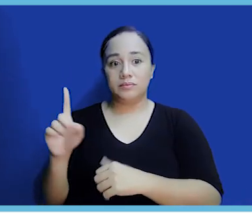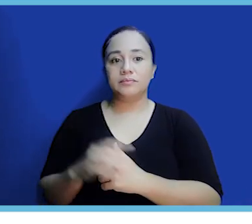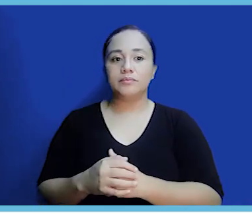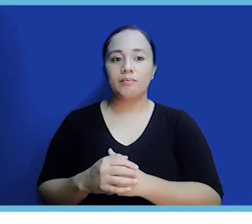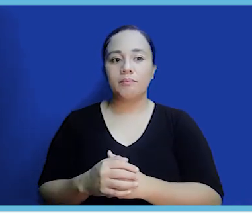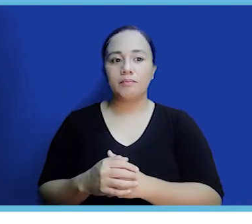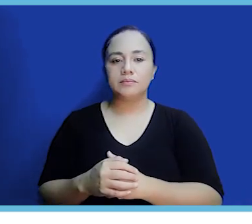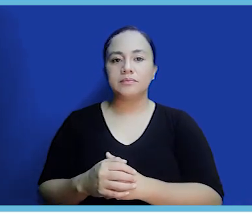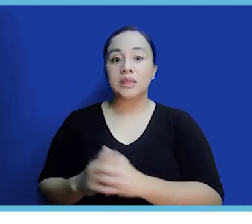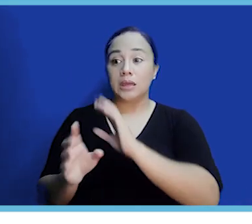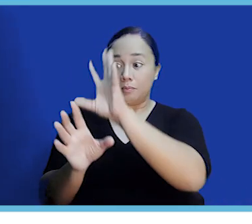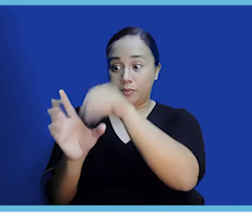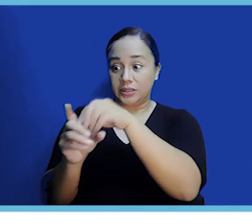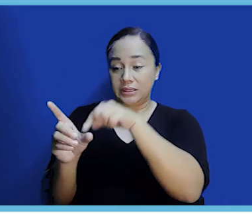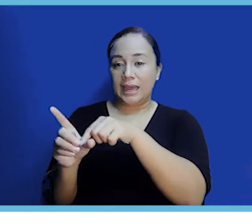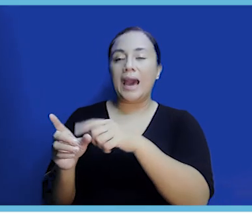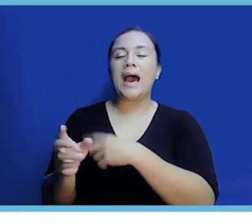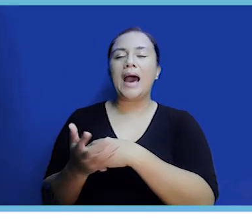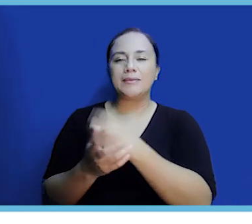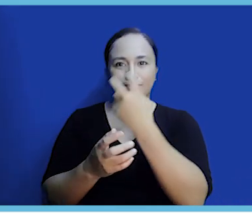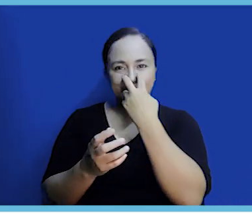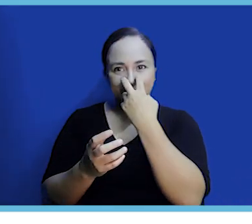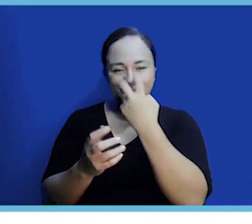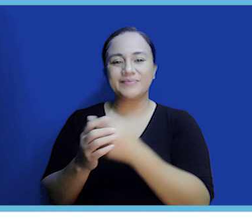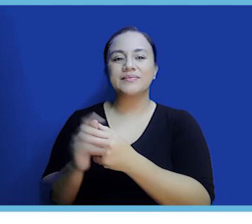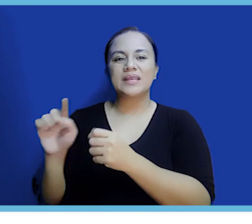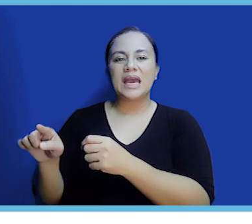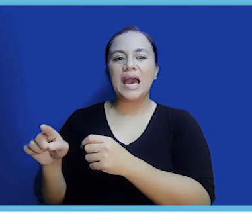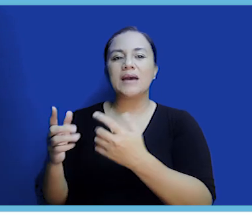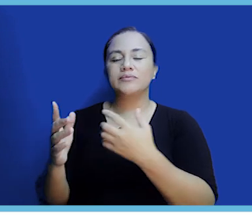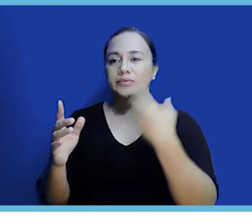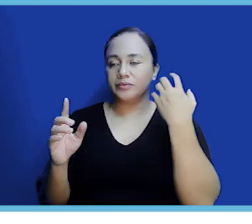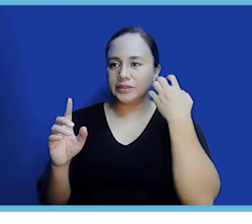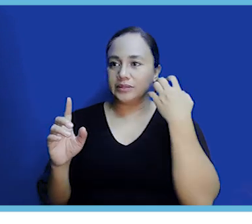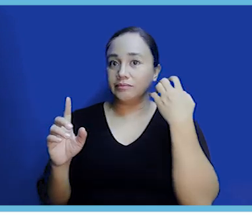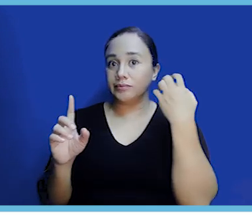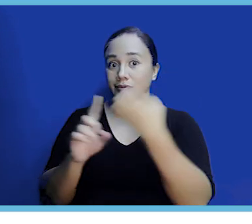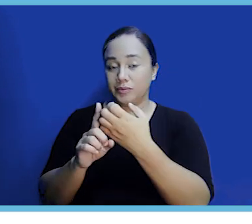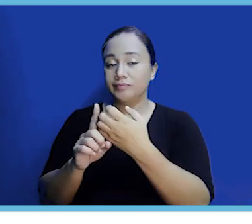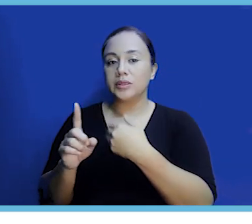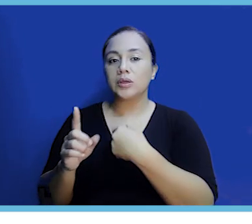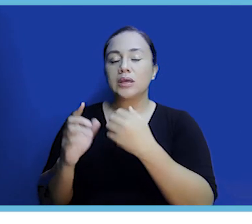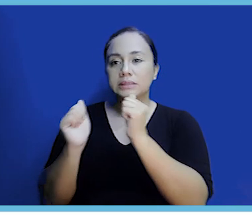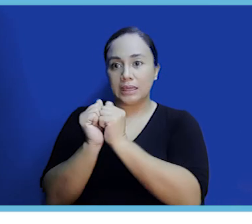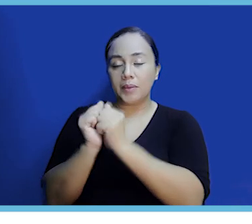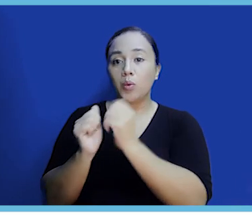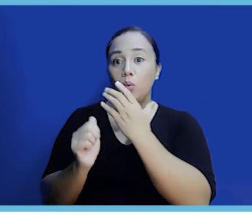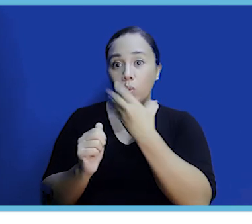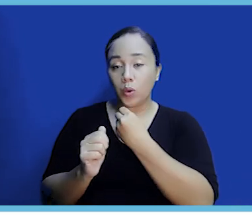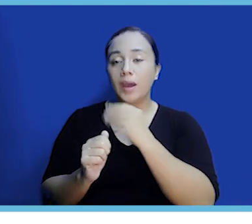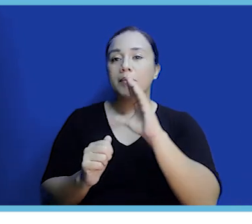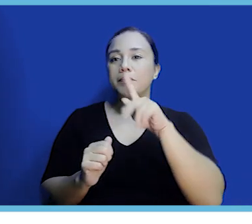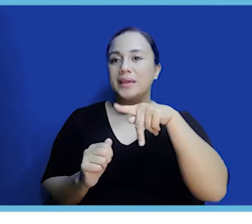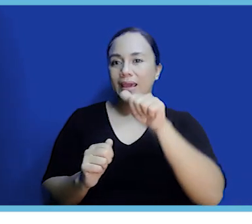Examples: 1. A participant with visual impairment was given reasonable accommodation to be